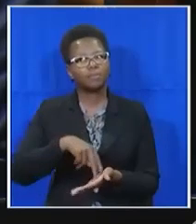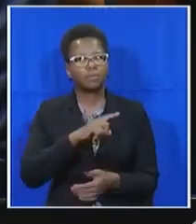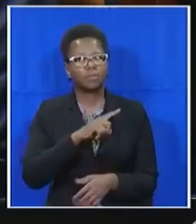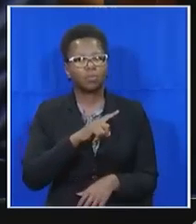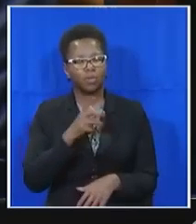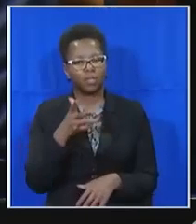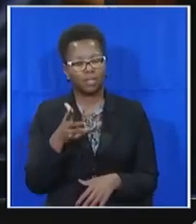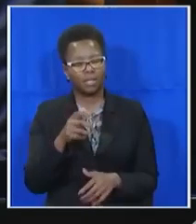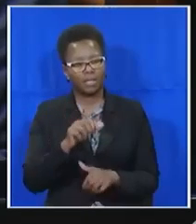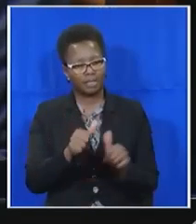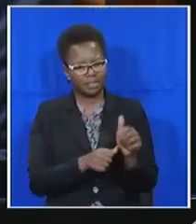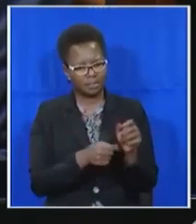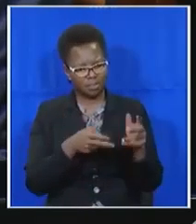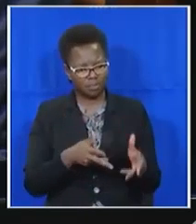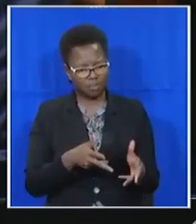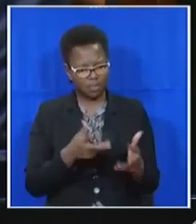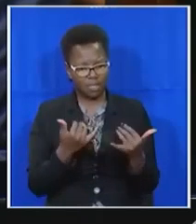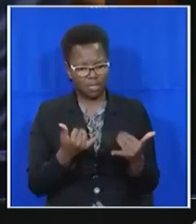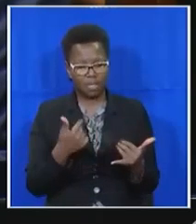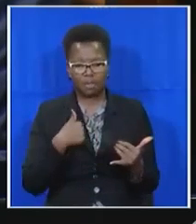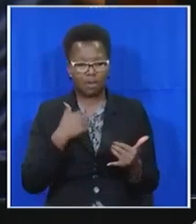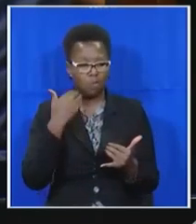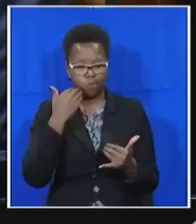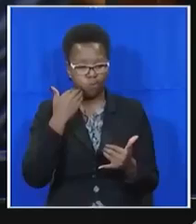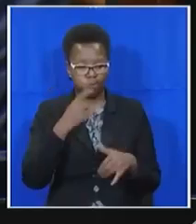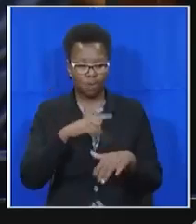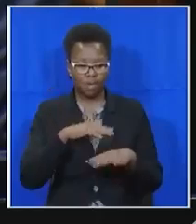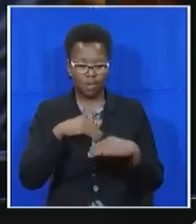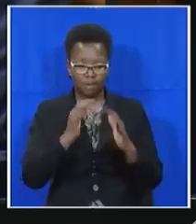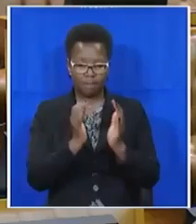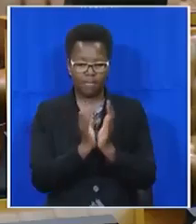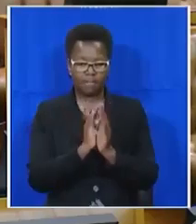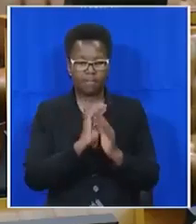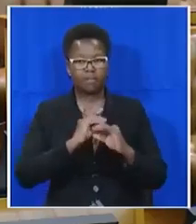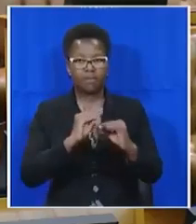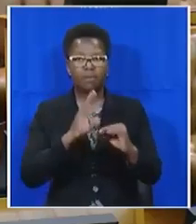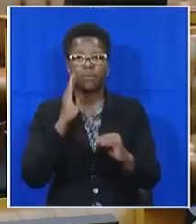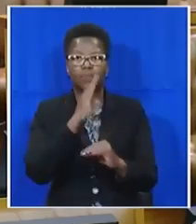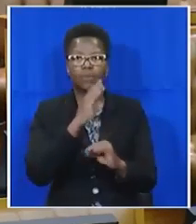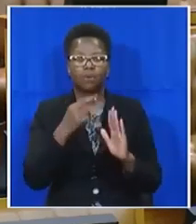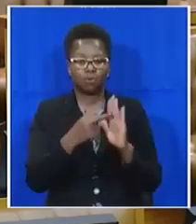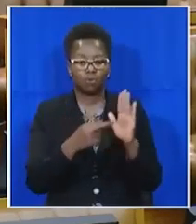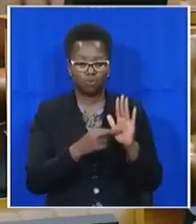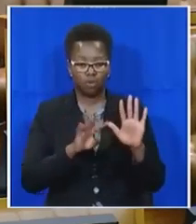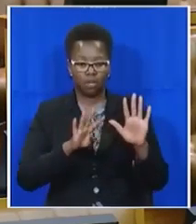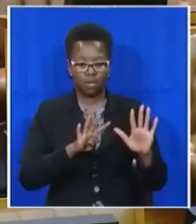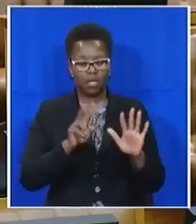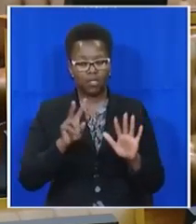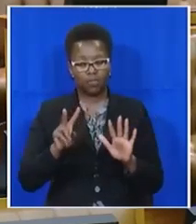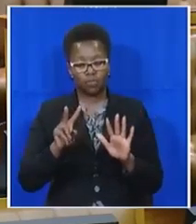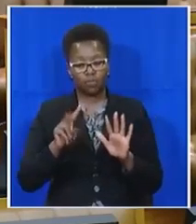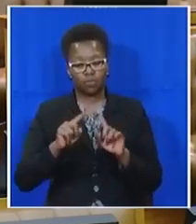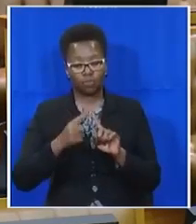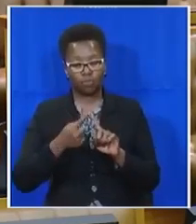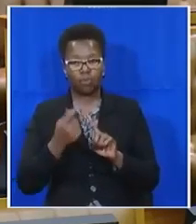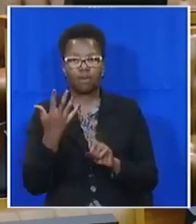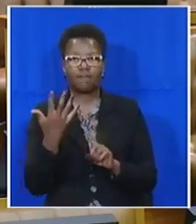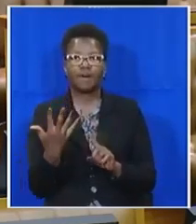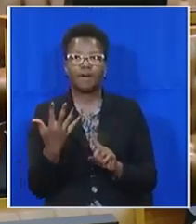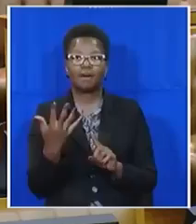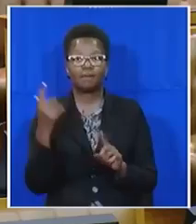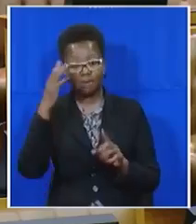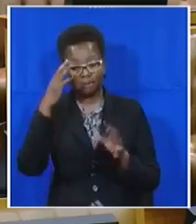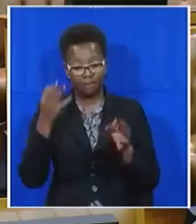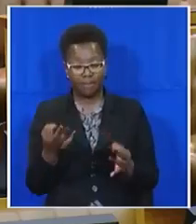Honorable Deputy Speaker, I don't mean to delay the proceedings. I rise in terms of Rule 92.5 on the ruling that you